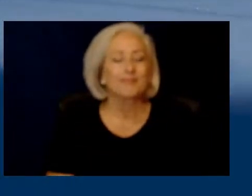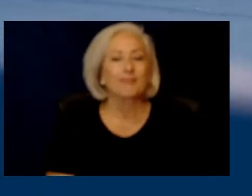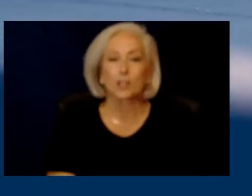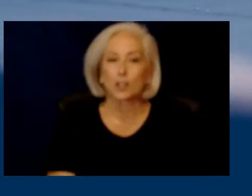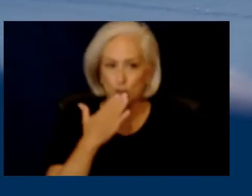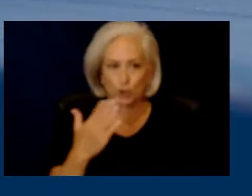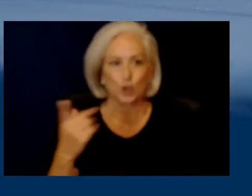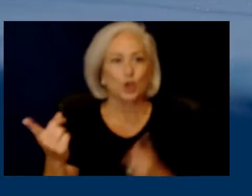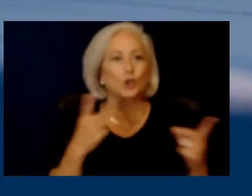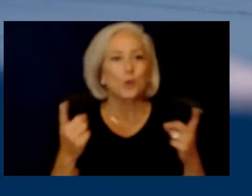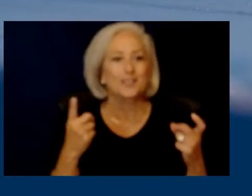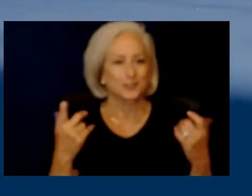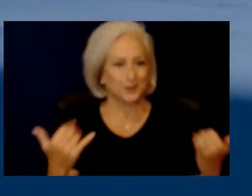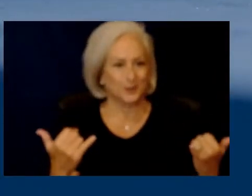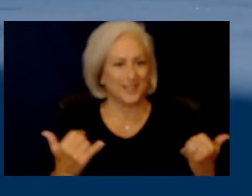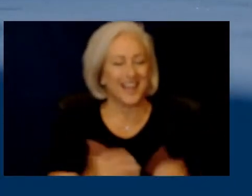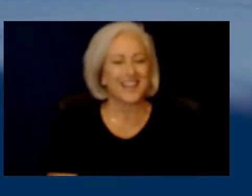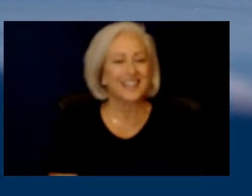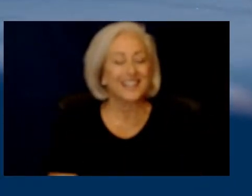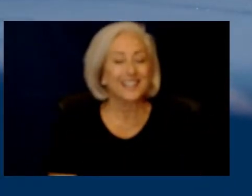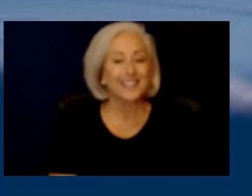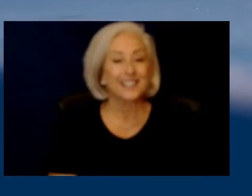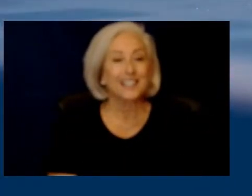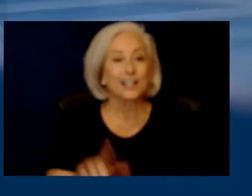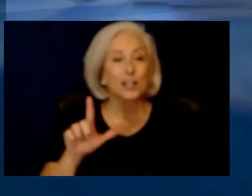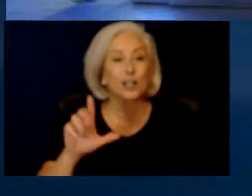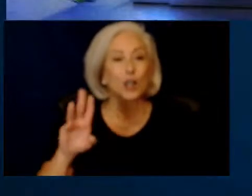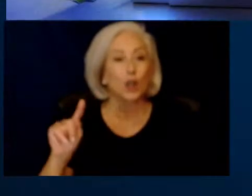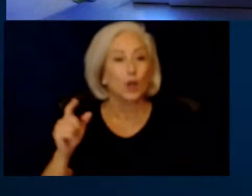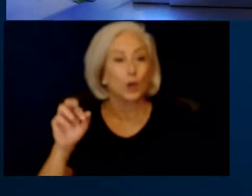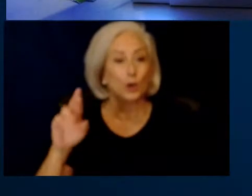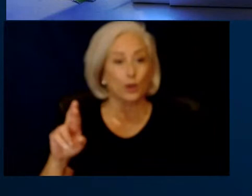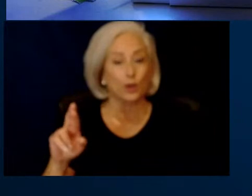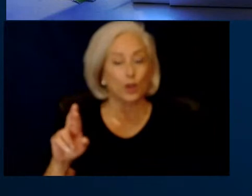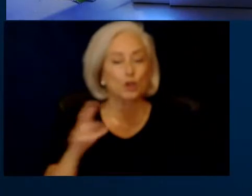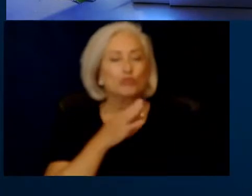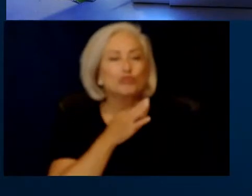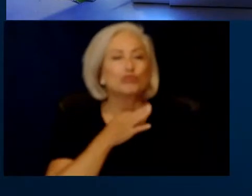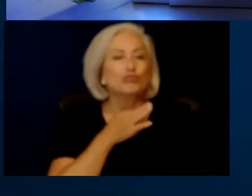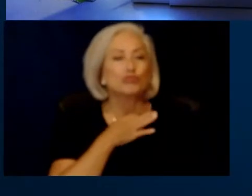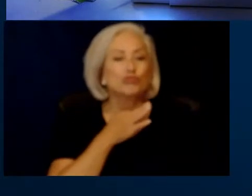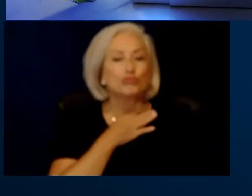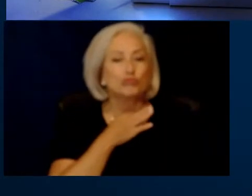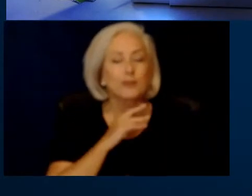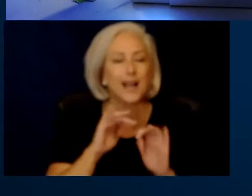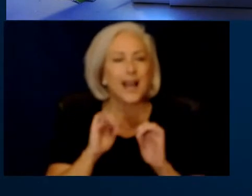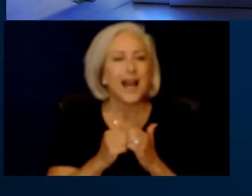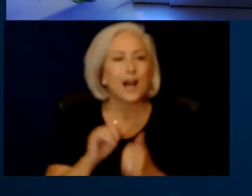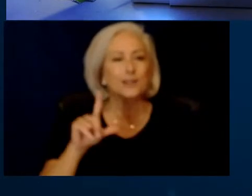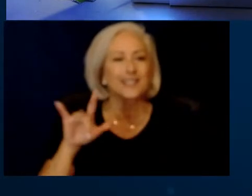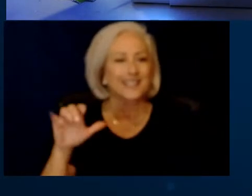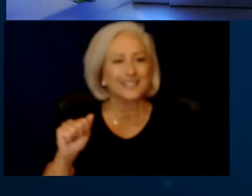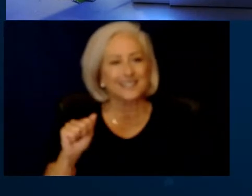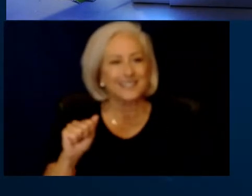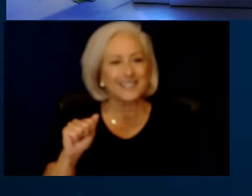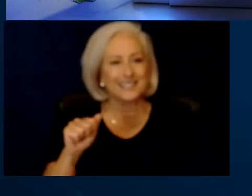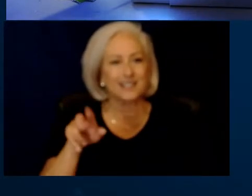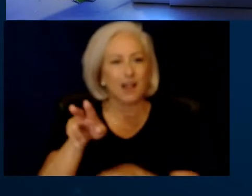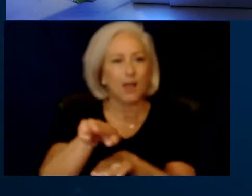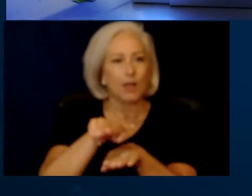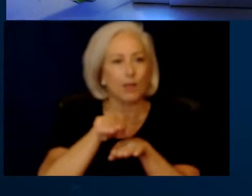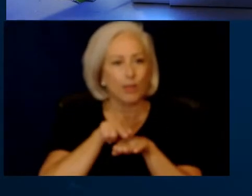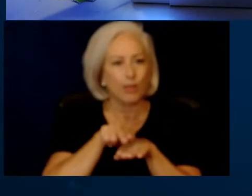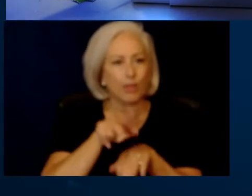in. The first one is from Luther. Luther wants to know, how did Lisa stay up there on that table so long, and how did her